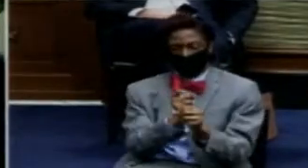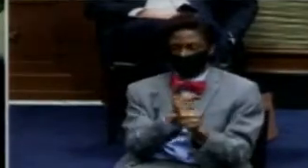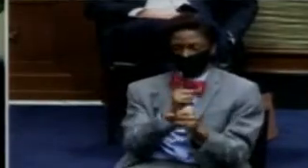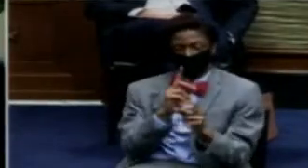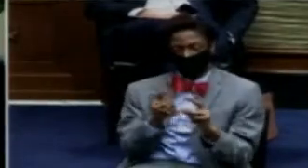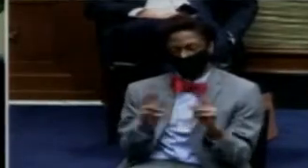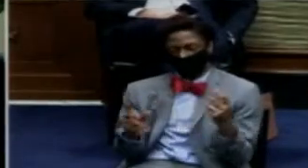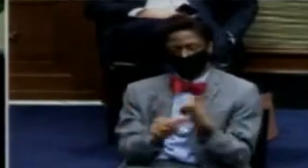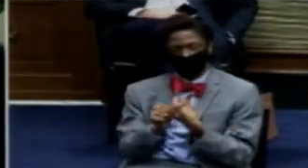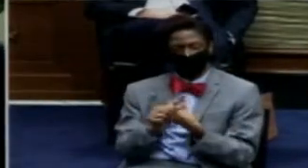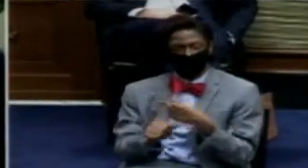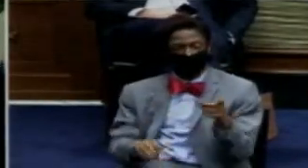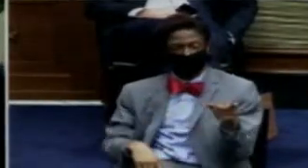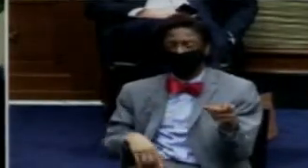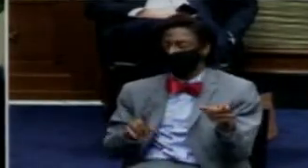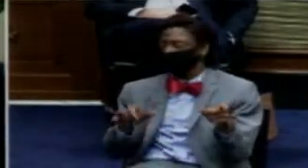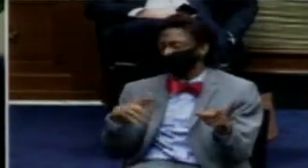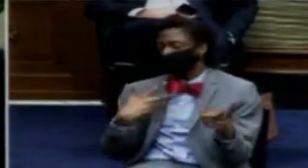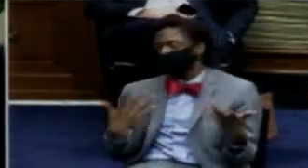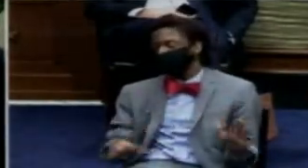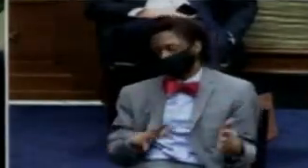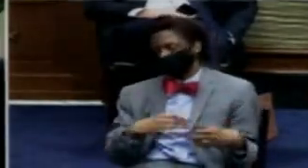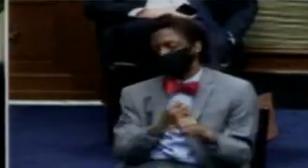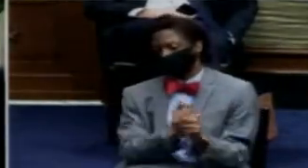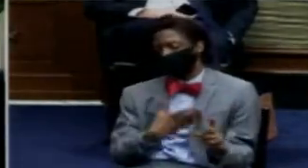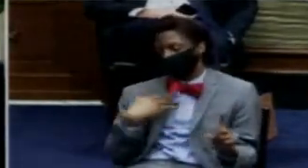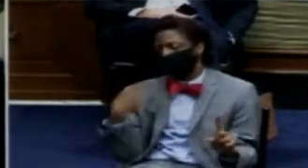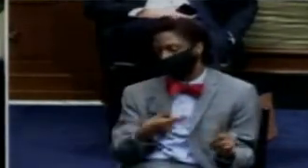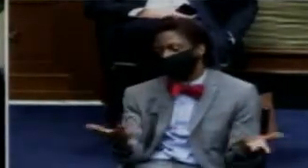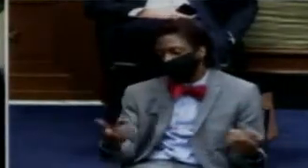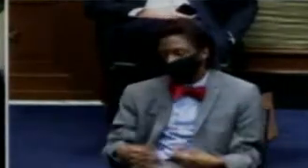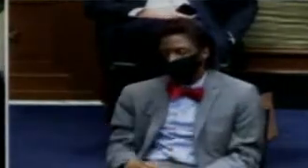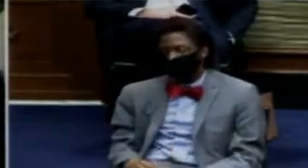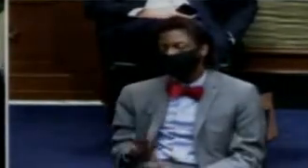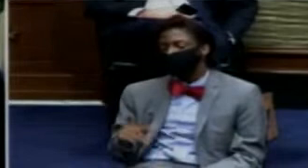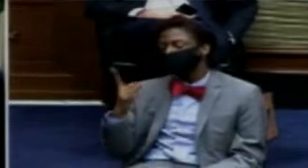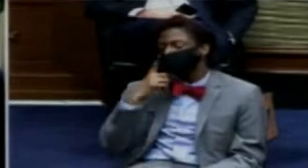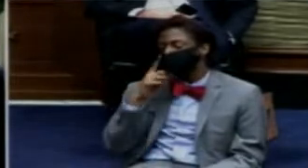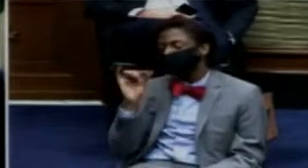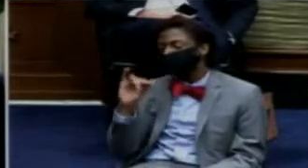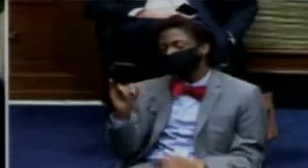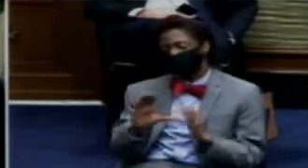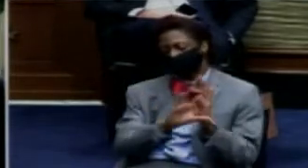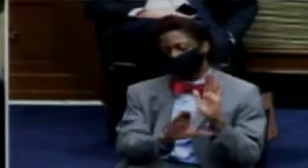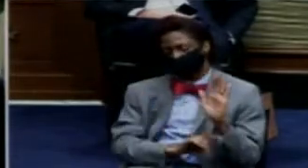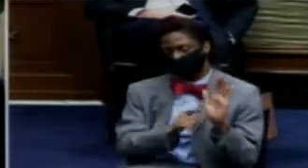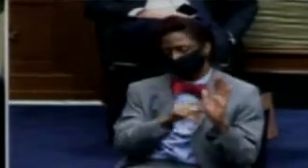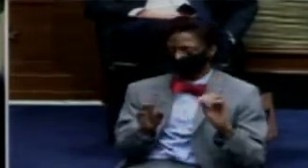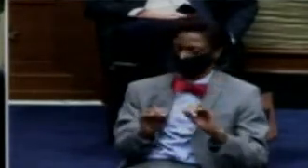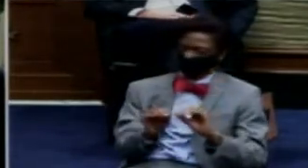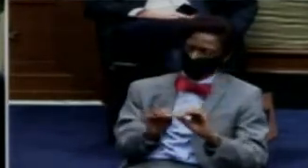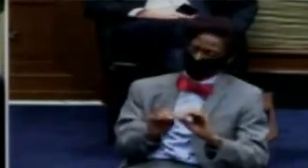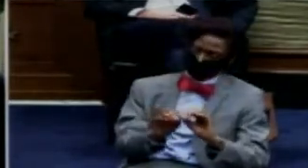think you made my point. Yes. I think you made my point. Now, it sounds like the Constitution clearly contemplates the district to be an actual city, doesn't